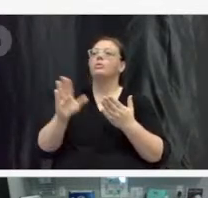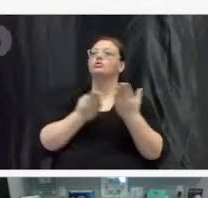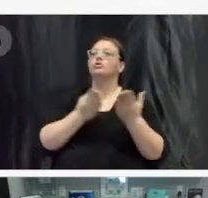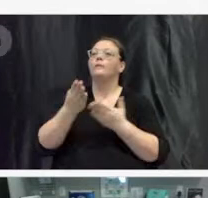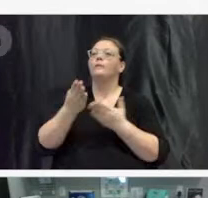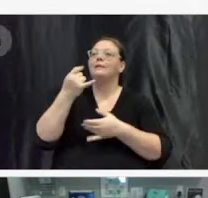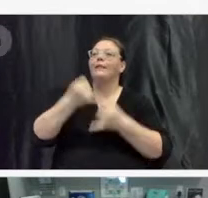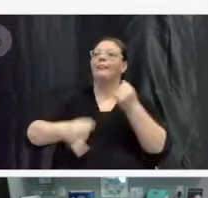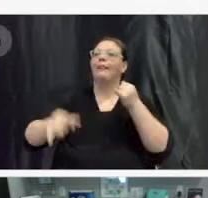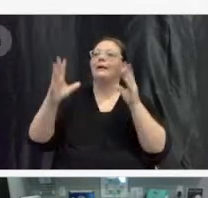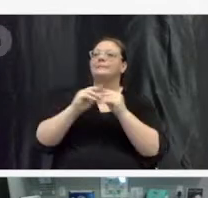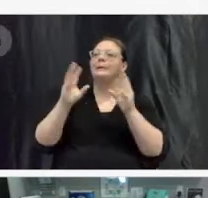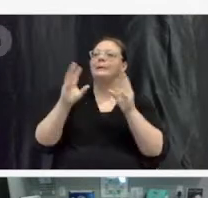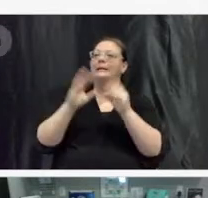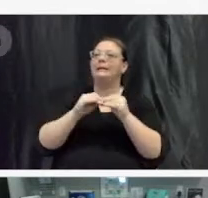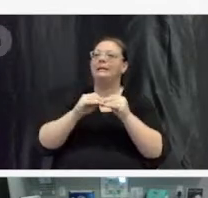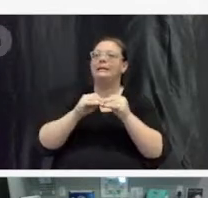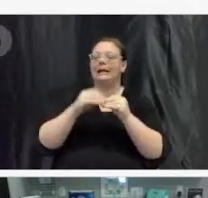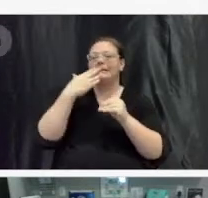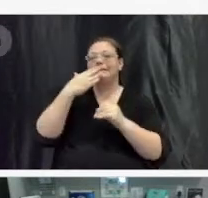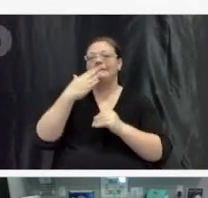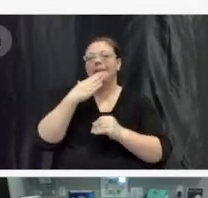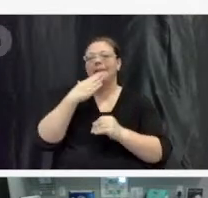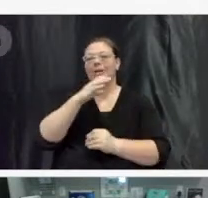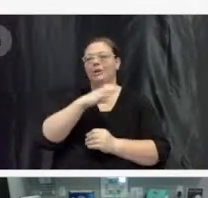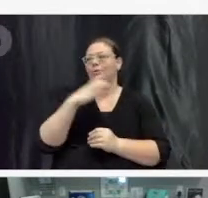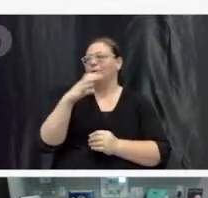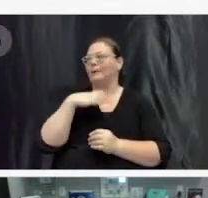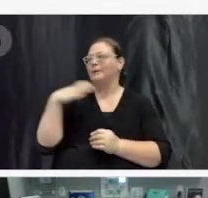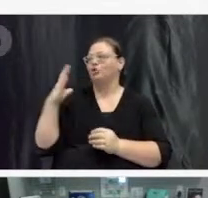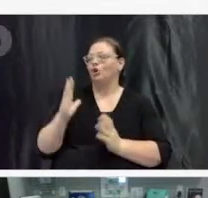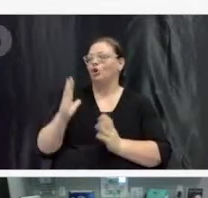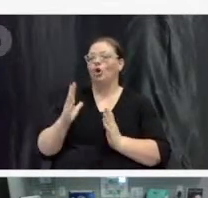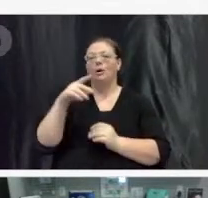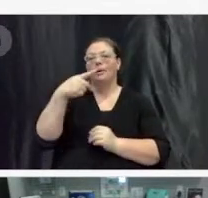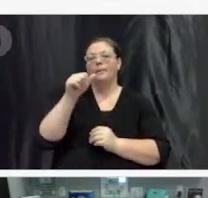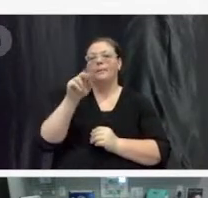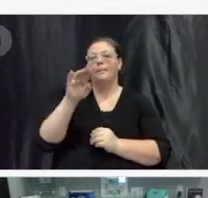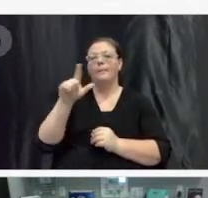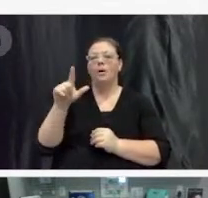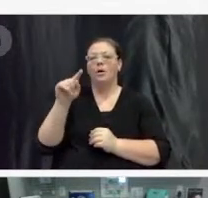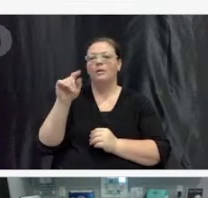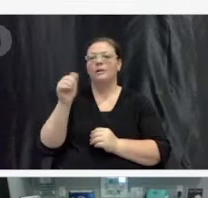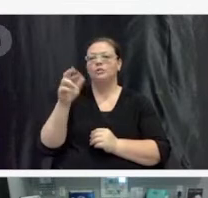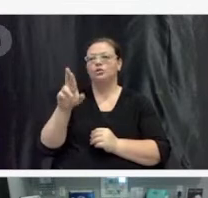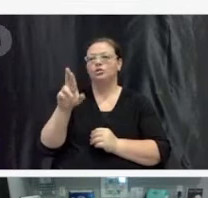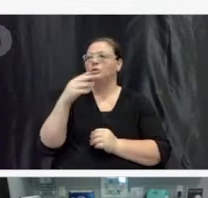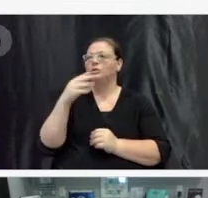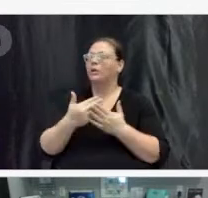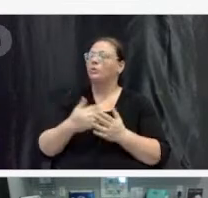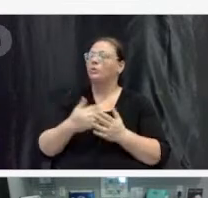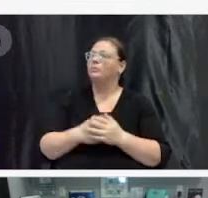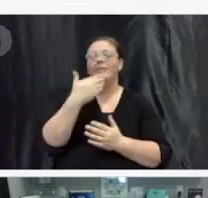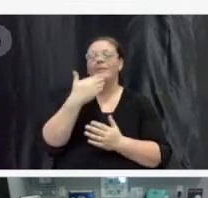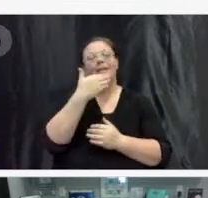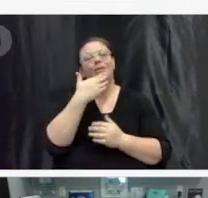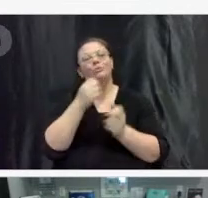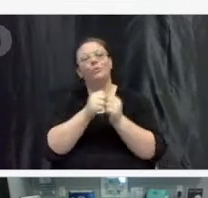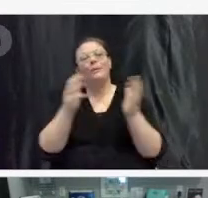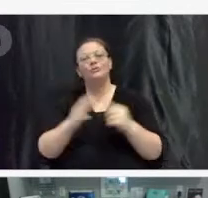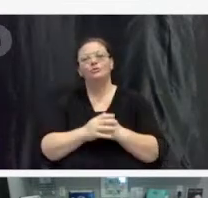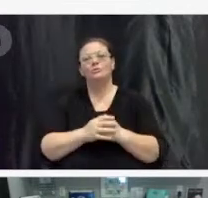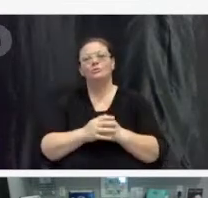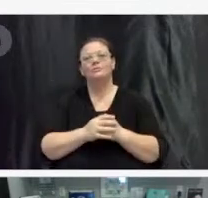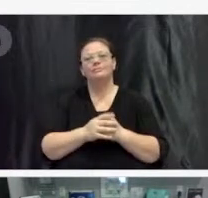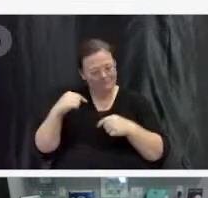last meeting. Yes, Thank you. Commissioner, again, Commissioner Paul Latour, we thank you very much, twice. sir. Thank you very much.